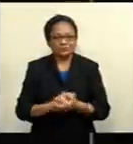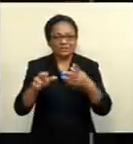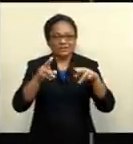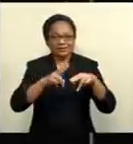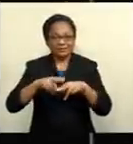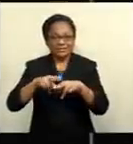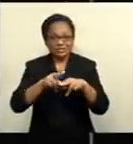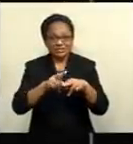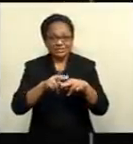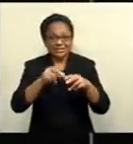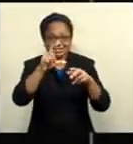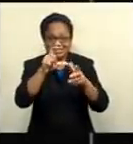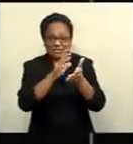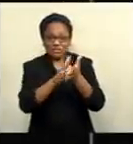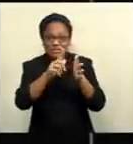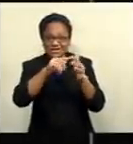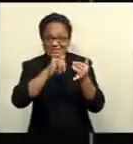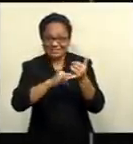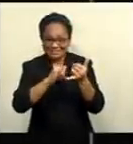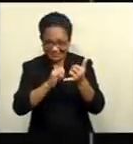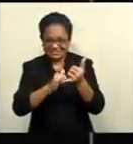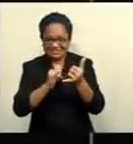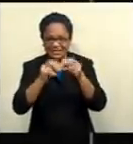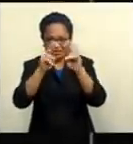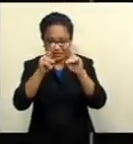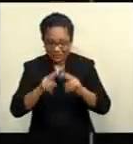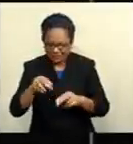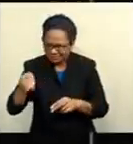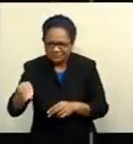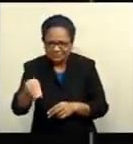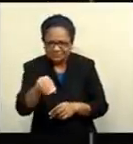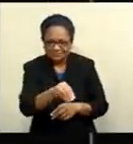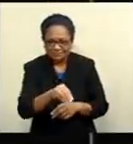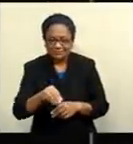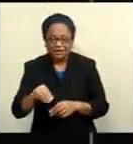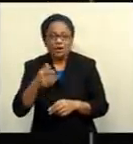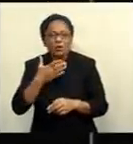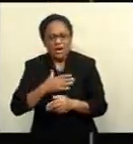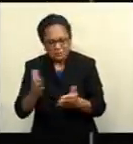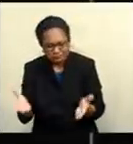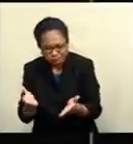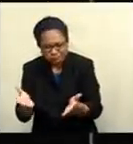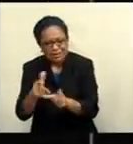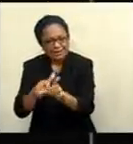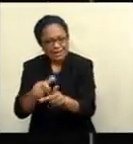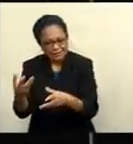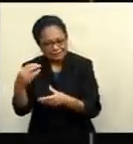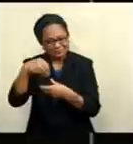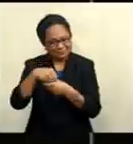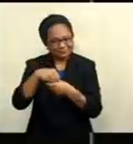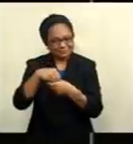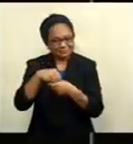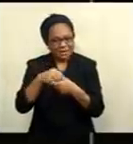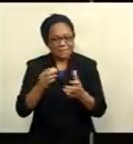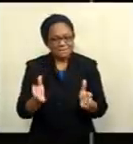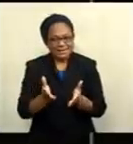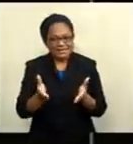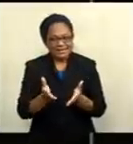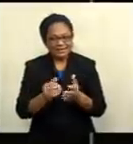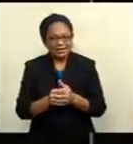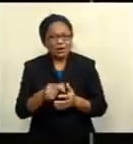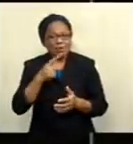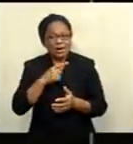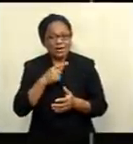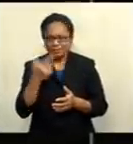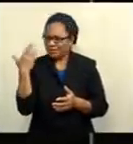Chess Federation is trying to encourage development of chess players from a young age. This following the recent World Chess